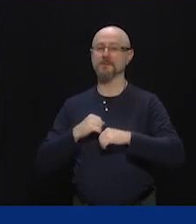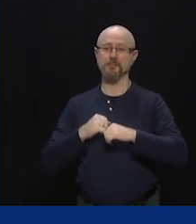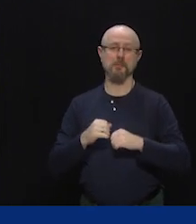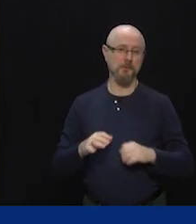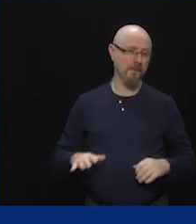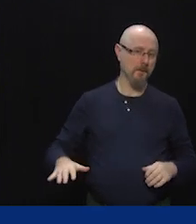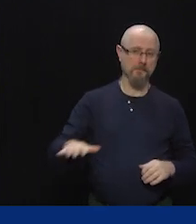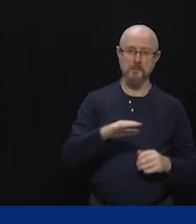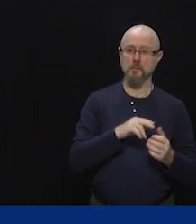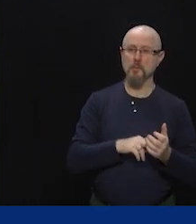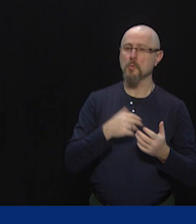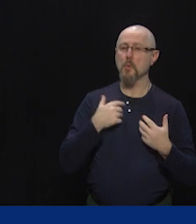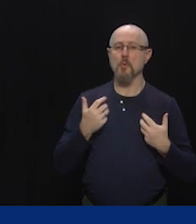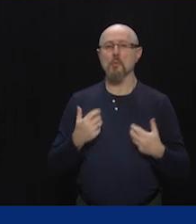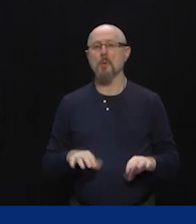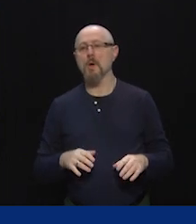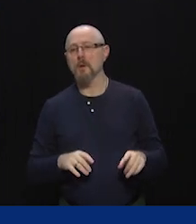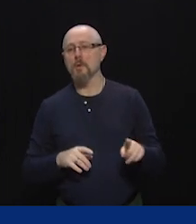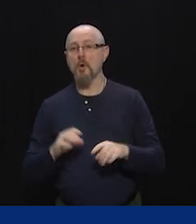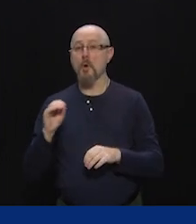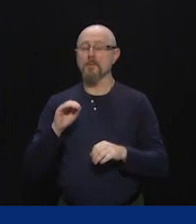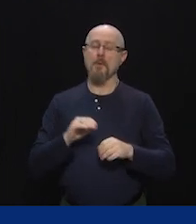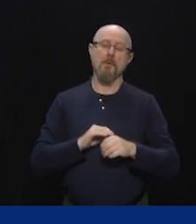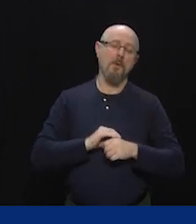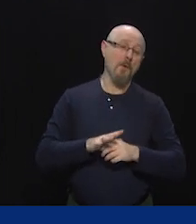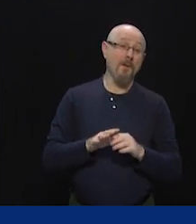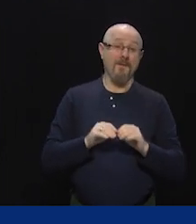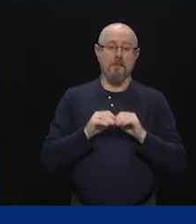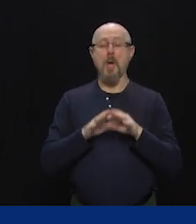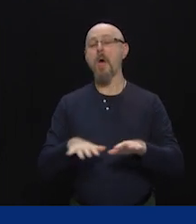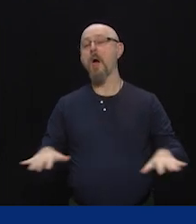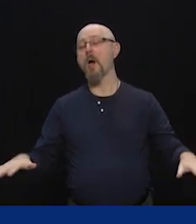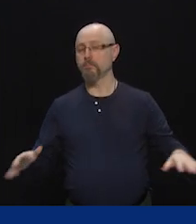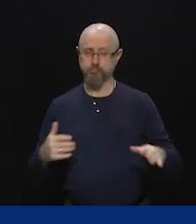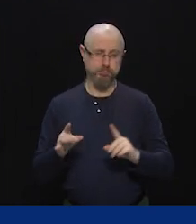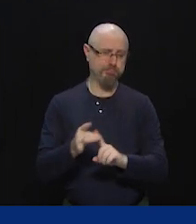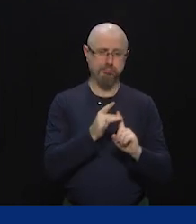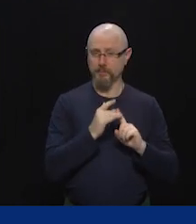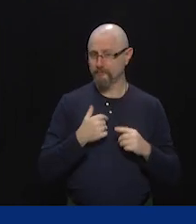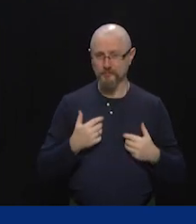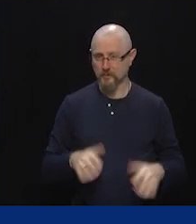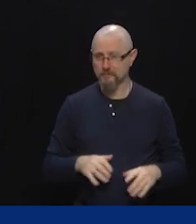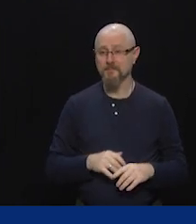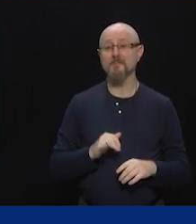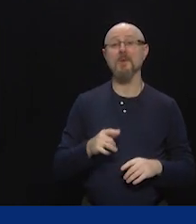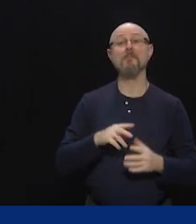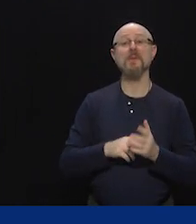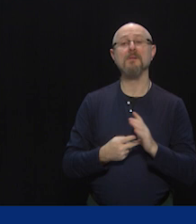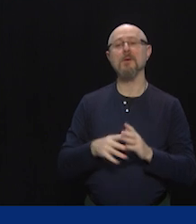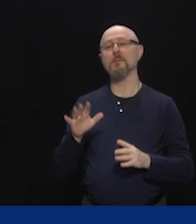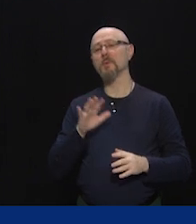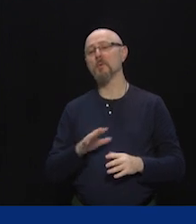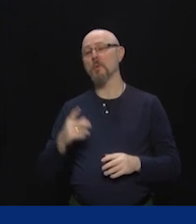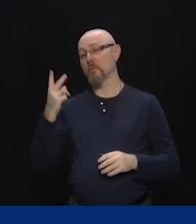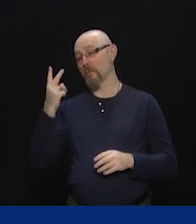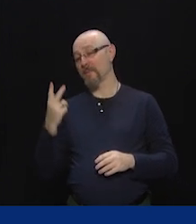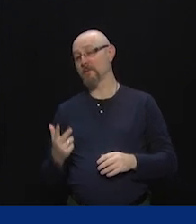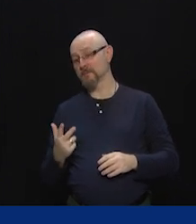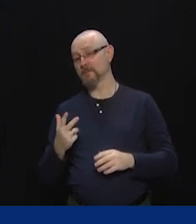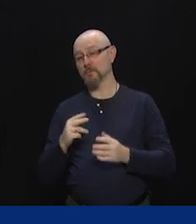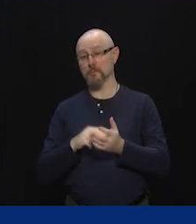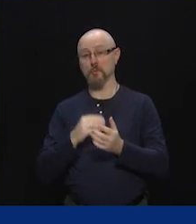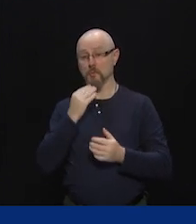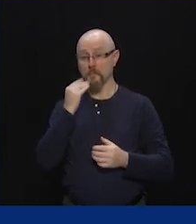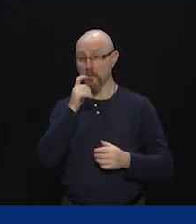adverse outcomes of Omicron infection. When we do the math, about 2/3 of nursing home residents have